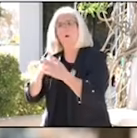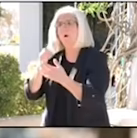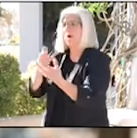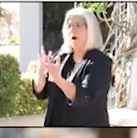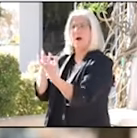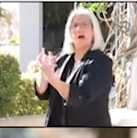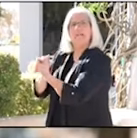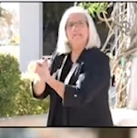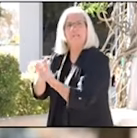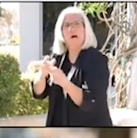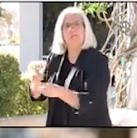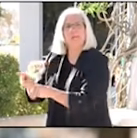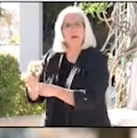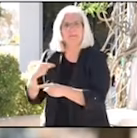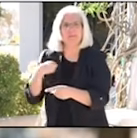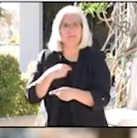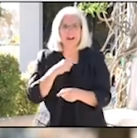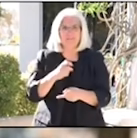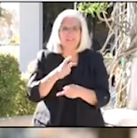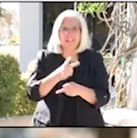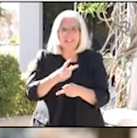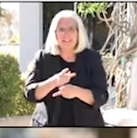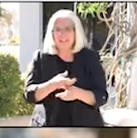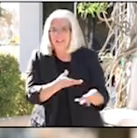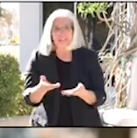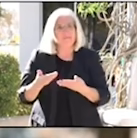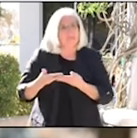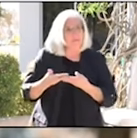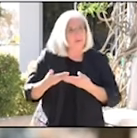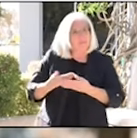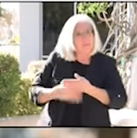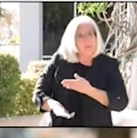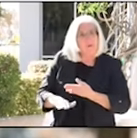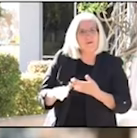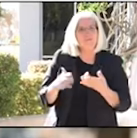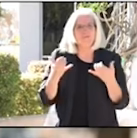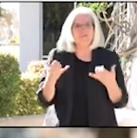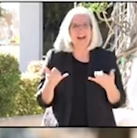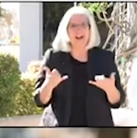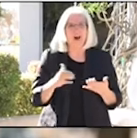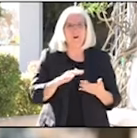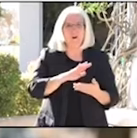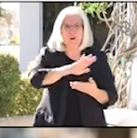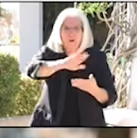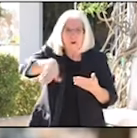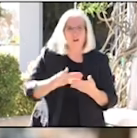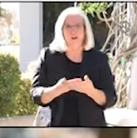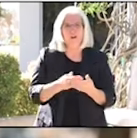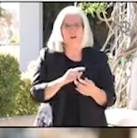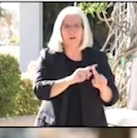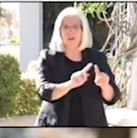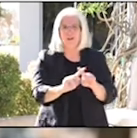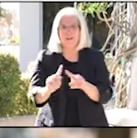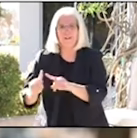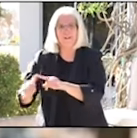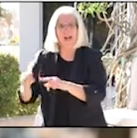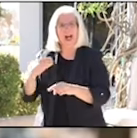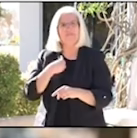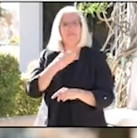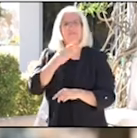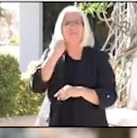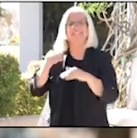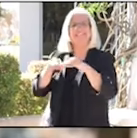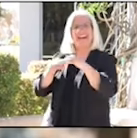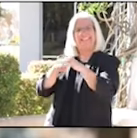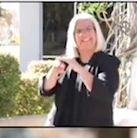deliver a child, that they have access to the best health care available with trained staff to care for them.